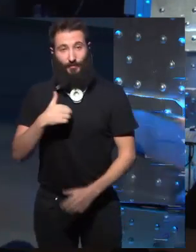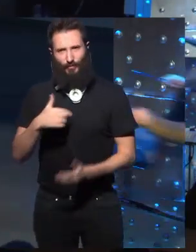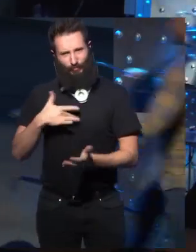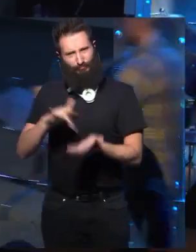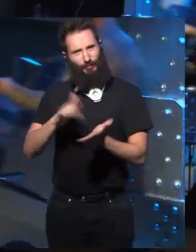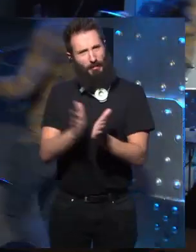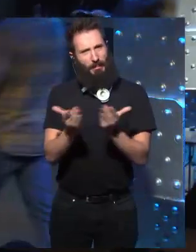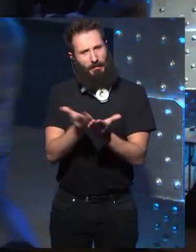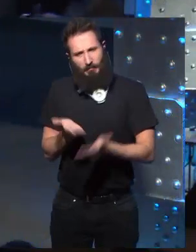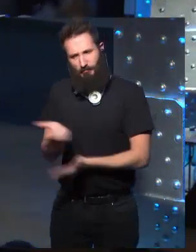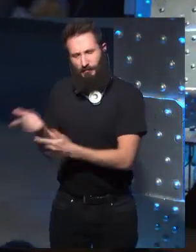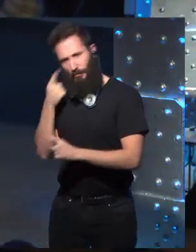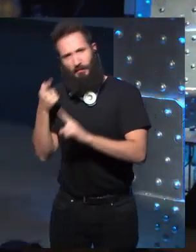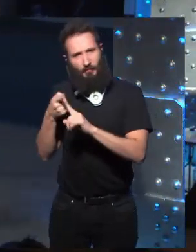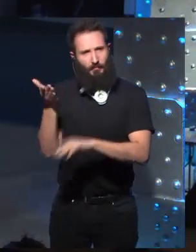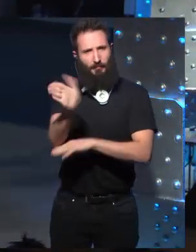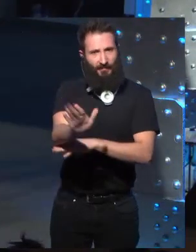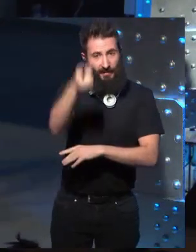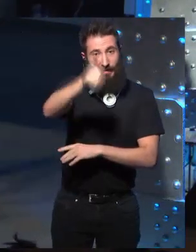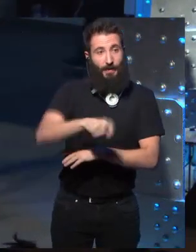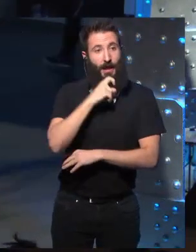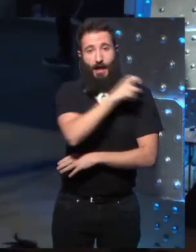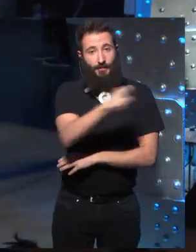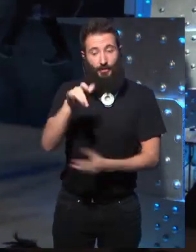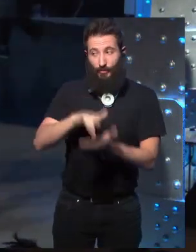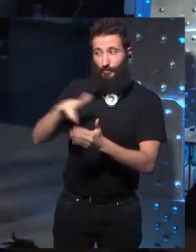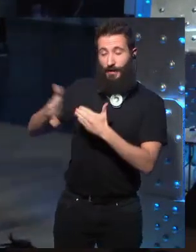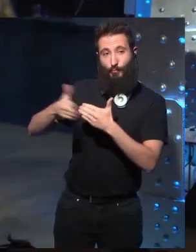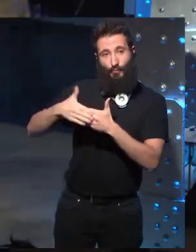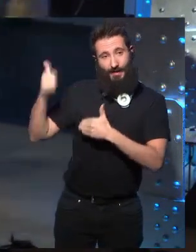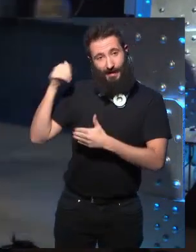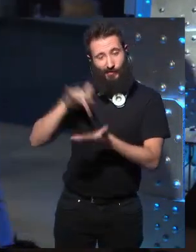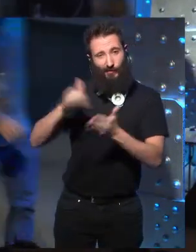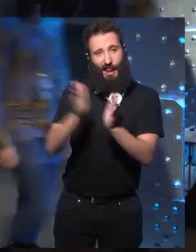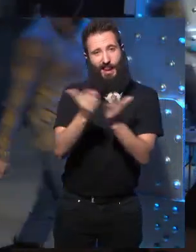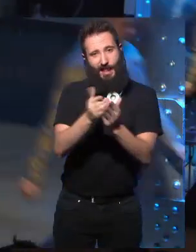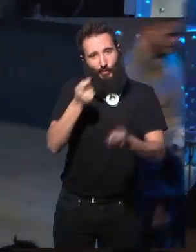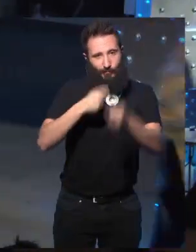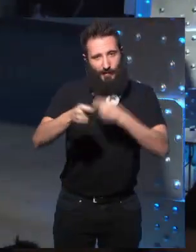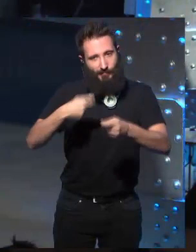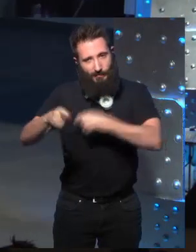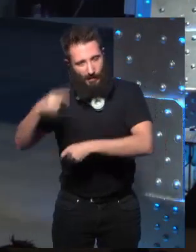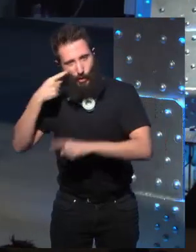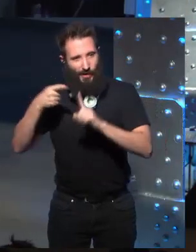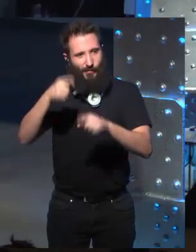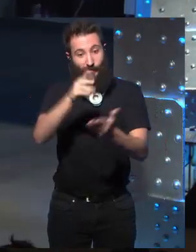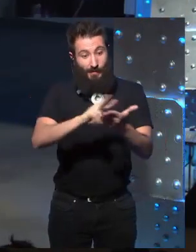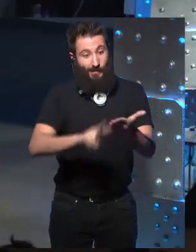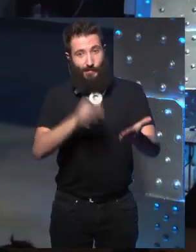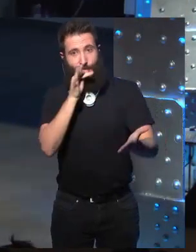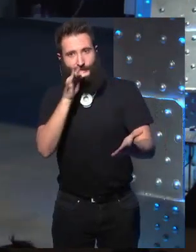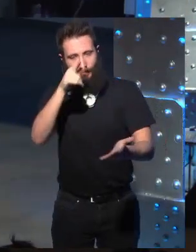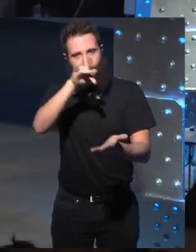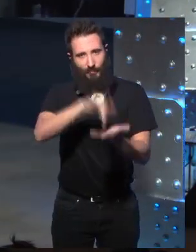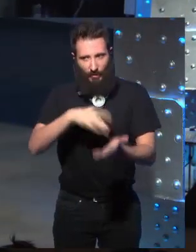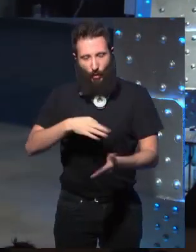Christophe. I'm going to bring the books over, and I'll just tell you that we've got a fantastic bookshop at the door